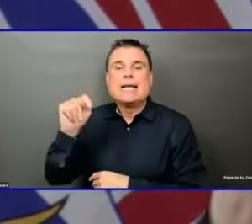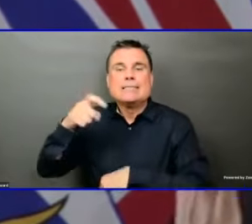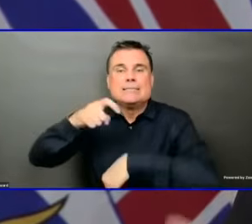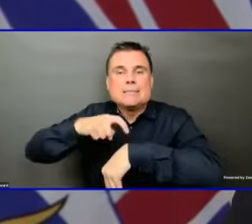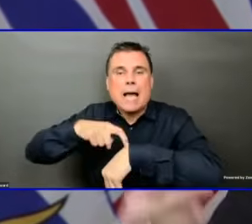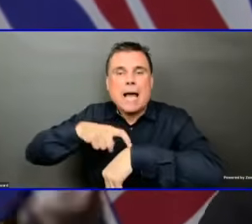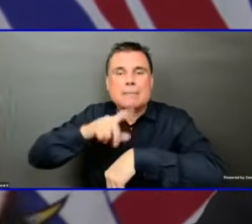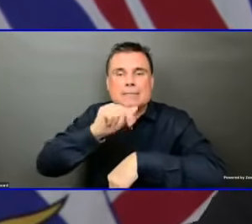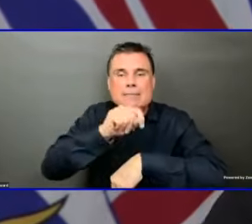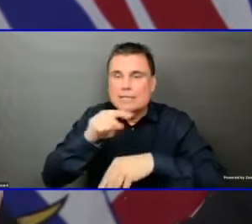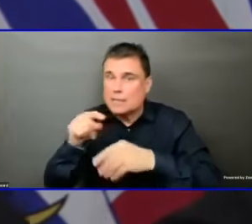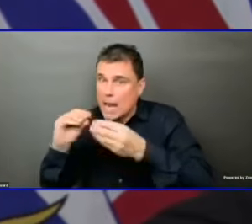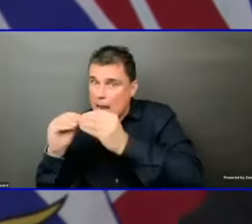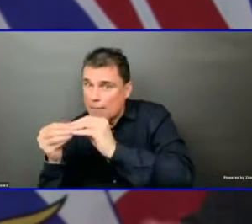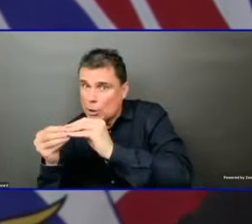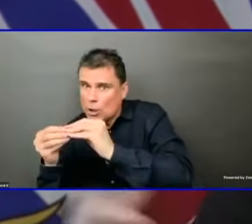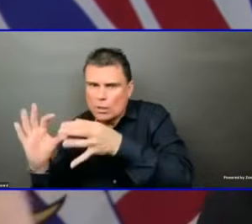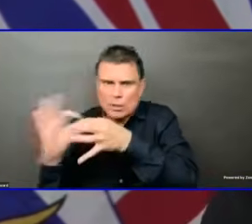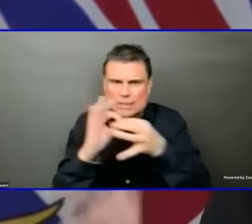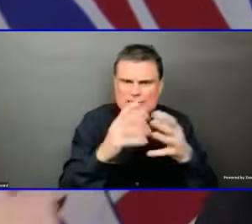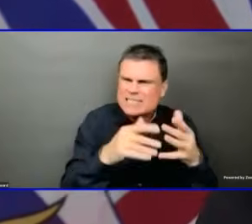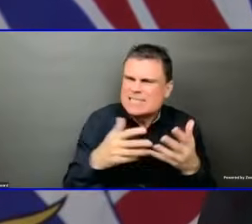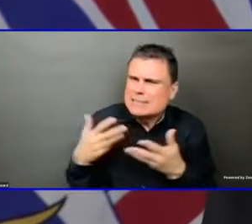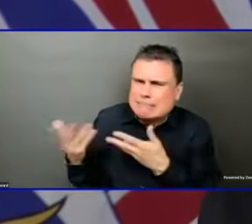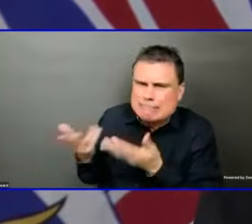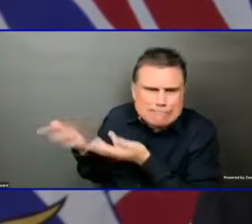set dates that become the sort of